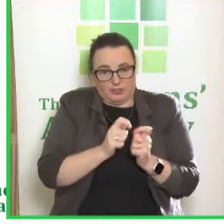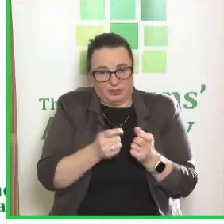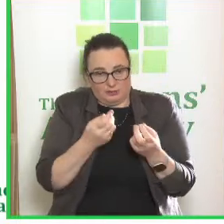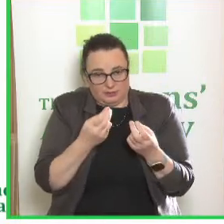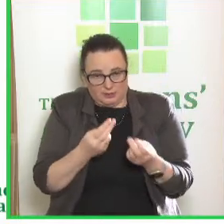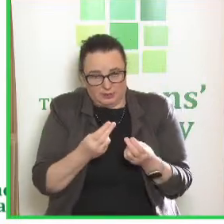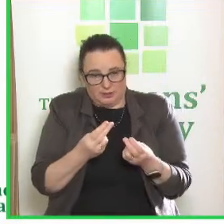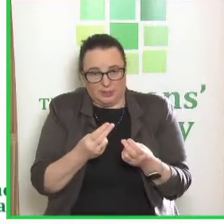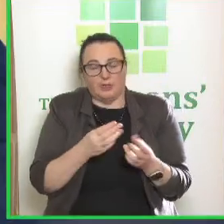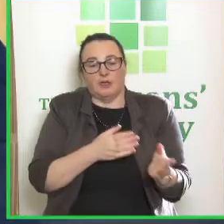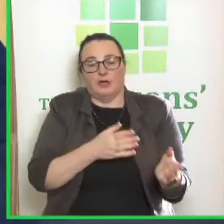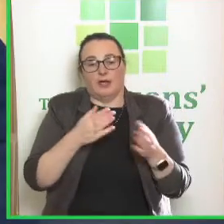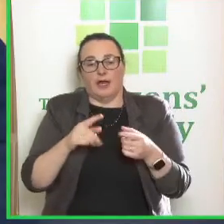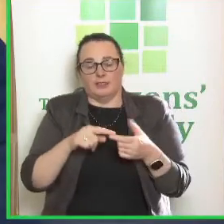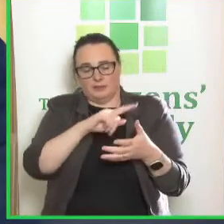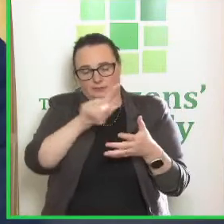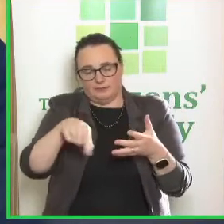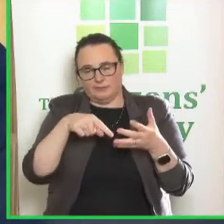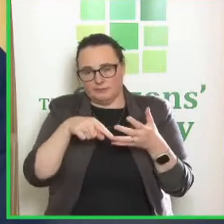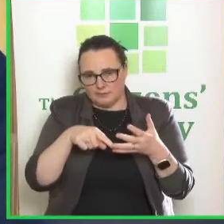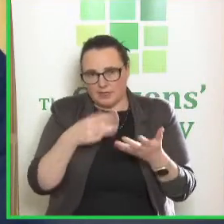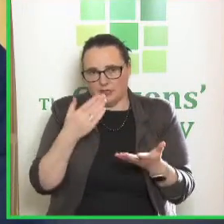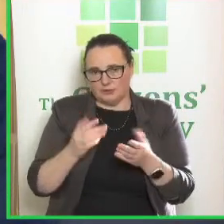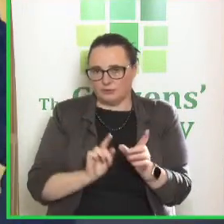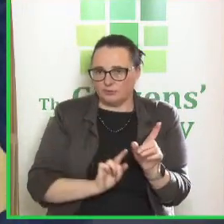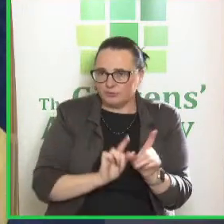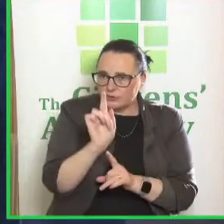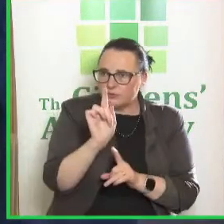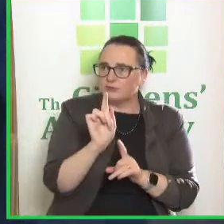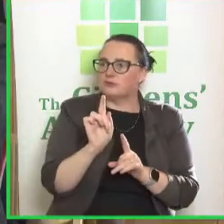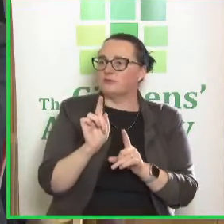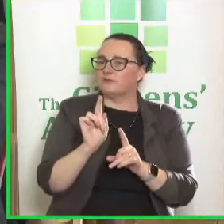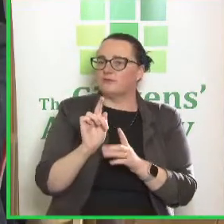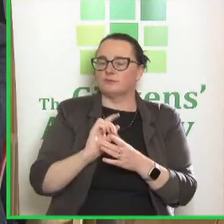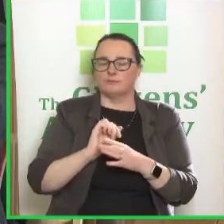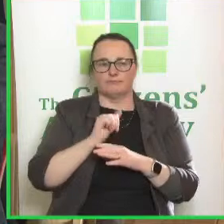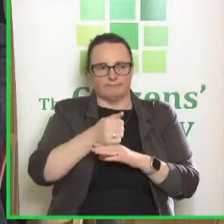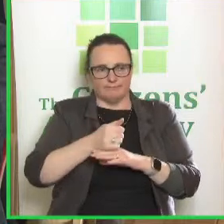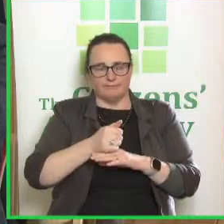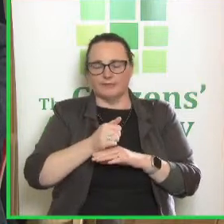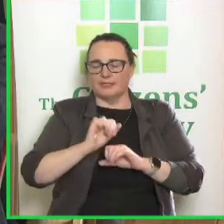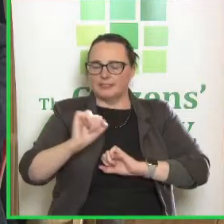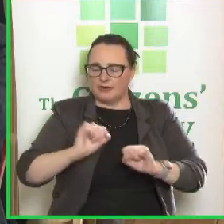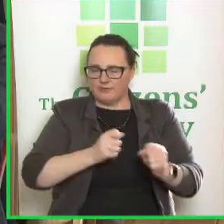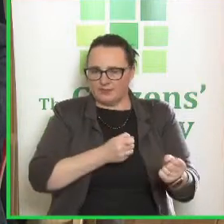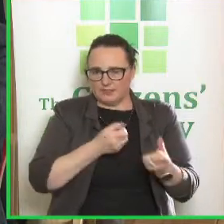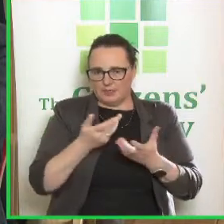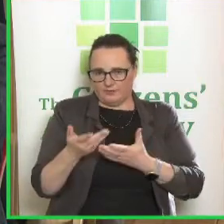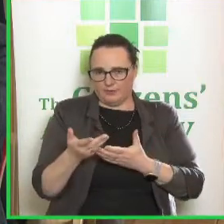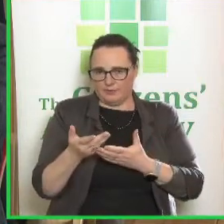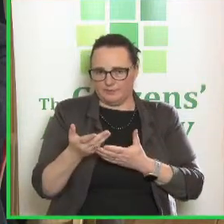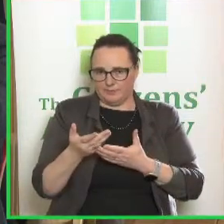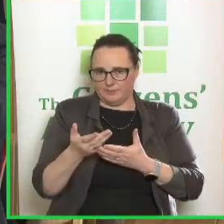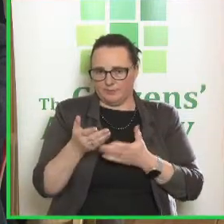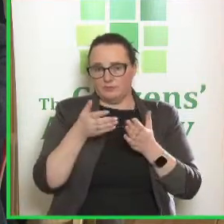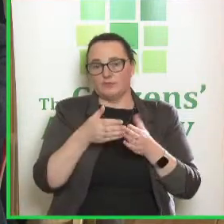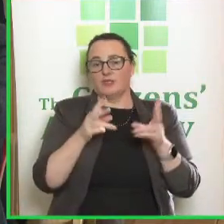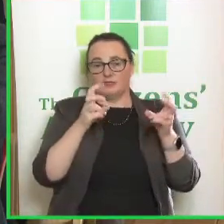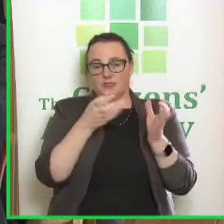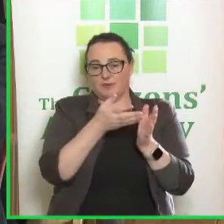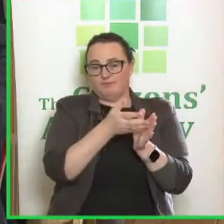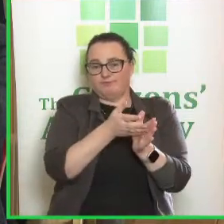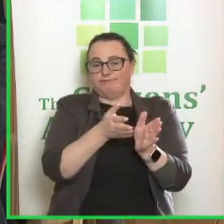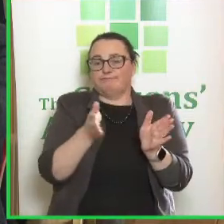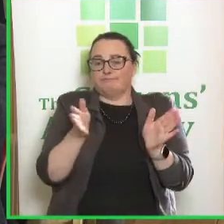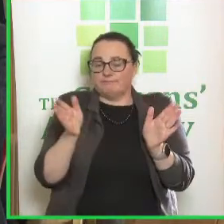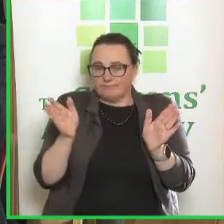as operational opportunities to improve and expand and enhance operations and service delivery. There's a wide range of topics dealt